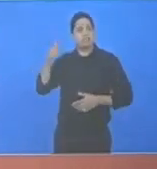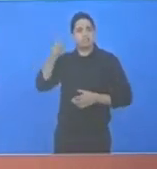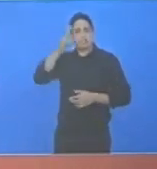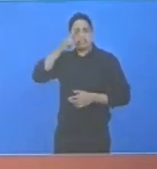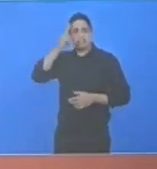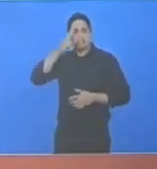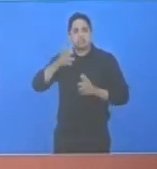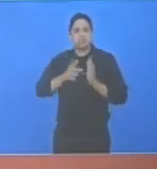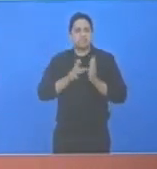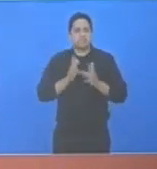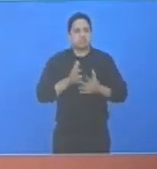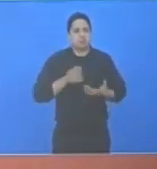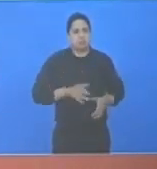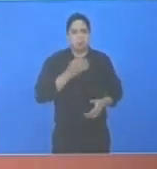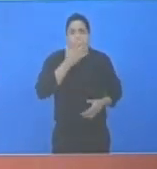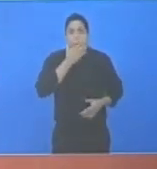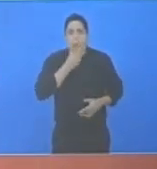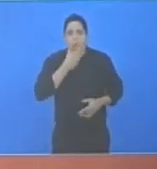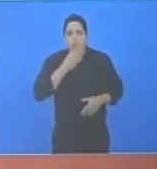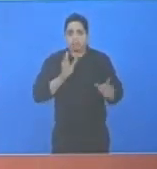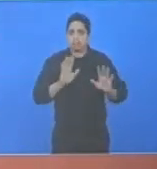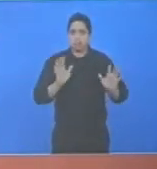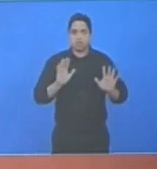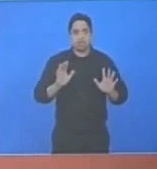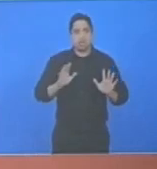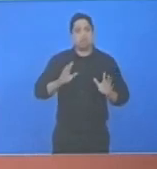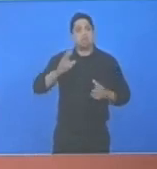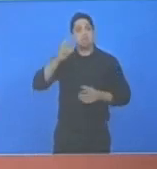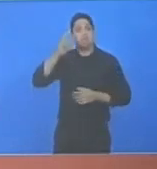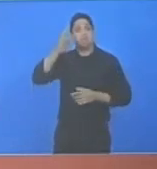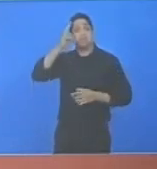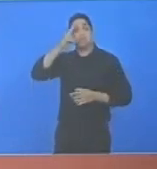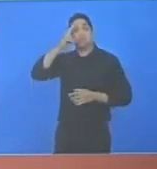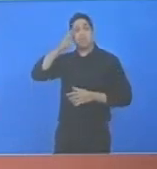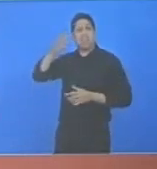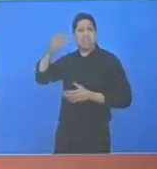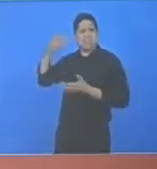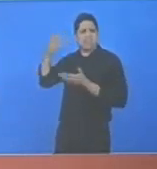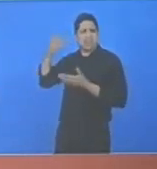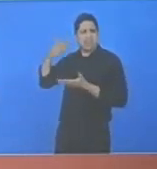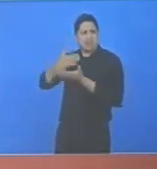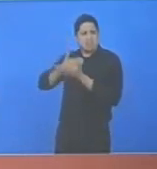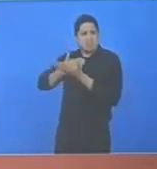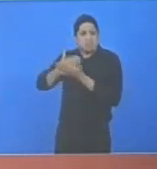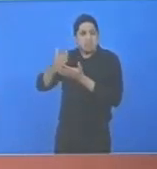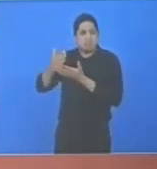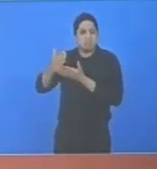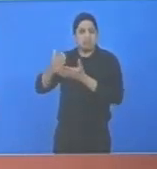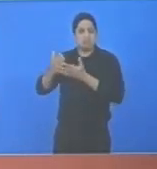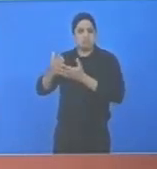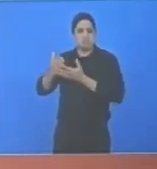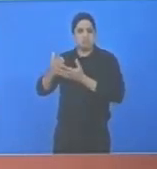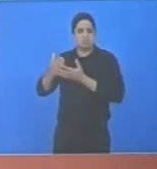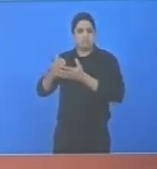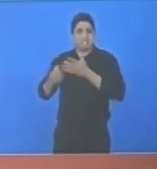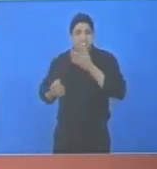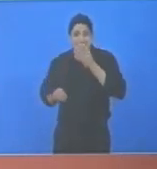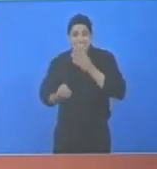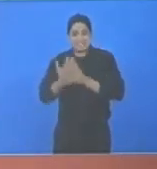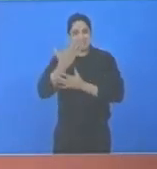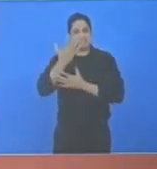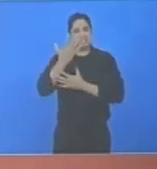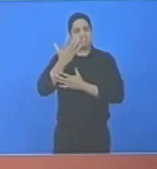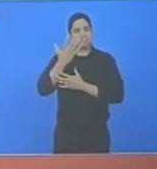Emmanuel. No, the history of Jesus is the, it was like prophesied since the first day